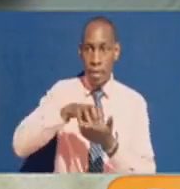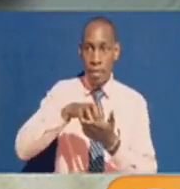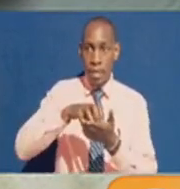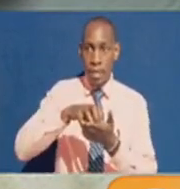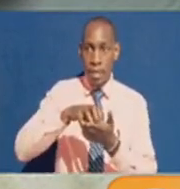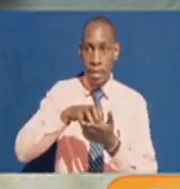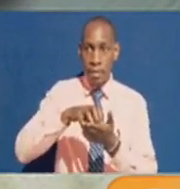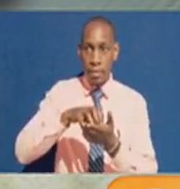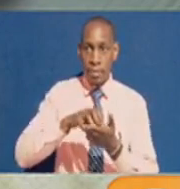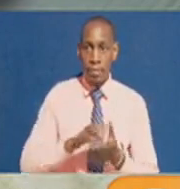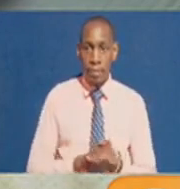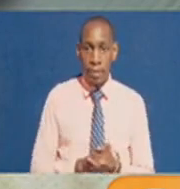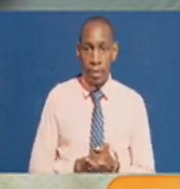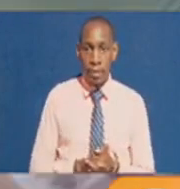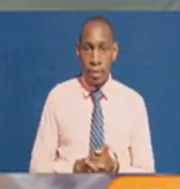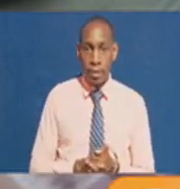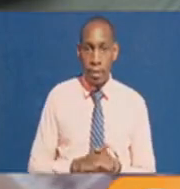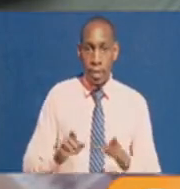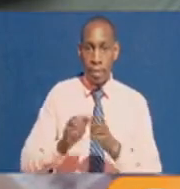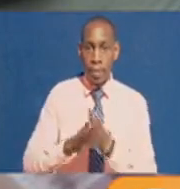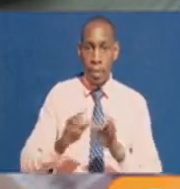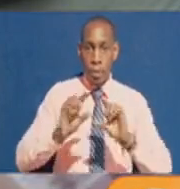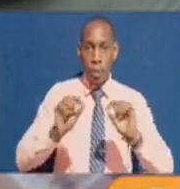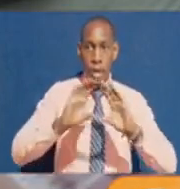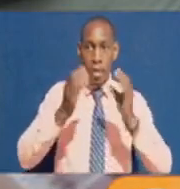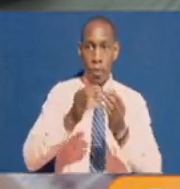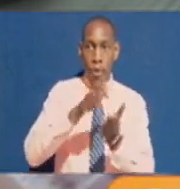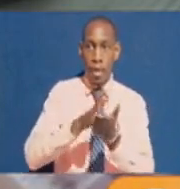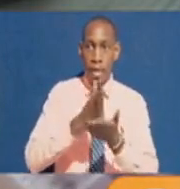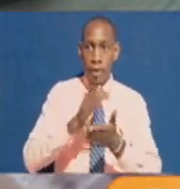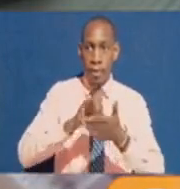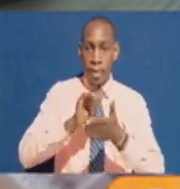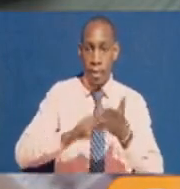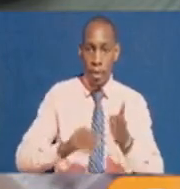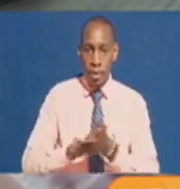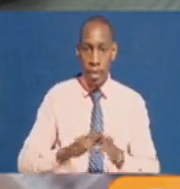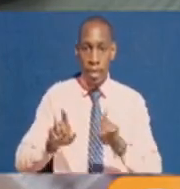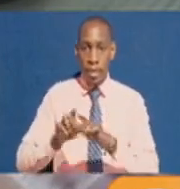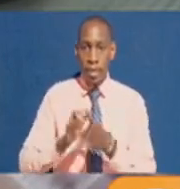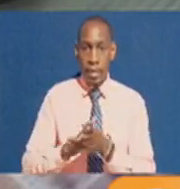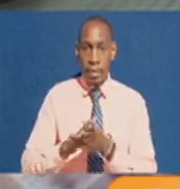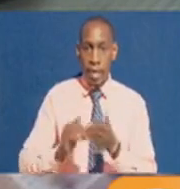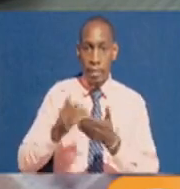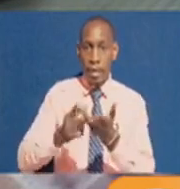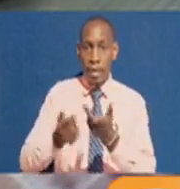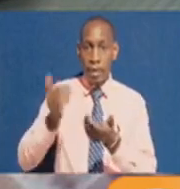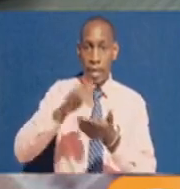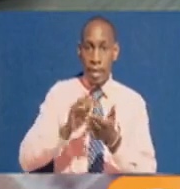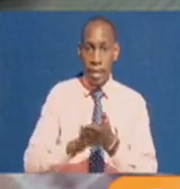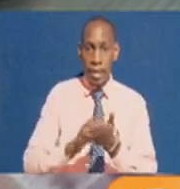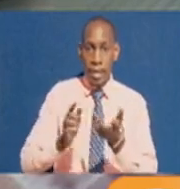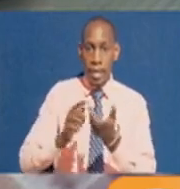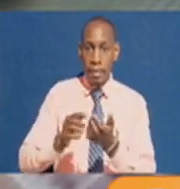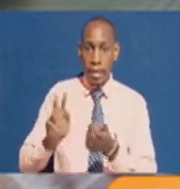rebasing exercise. The following year, the World Bank confirmed that status also after recalculating the size of